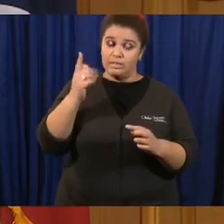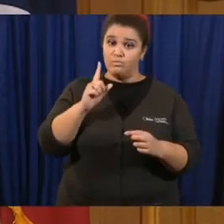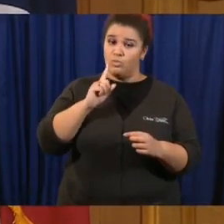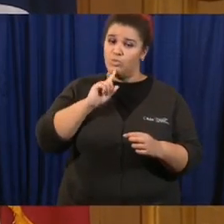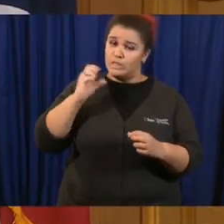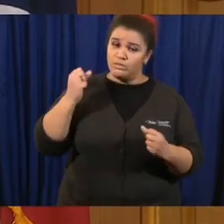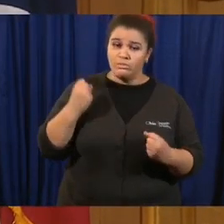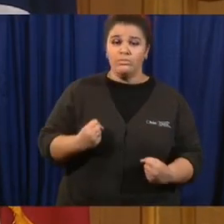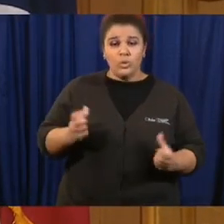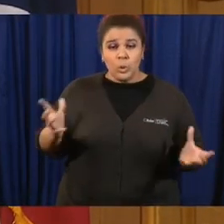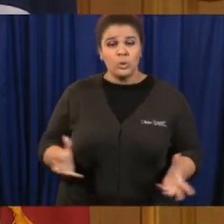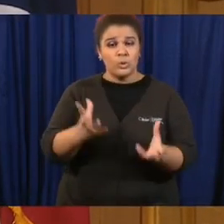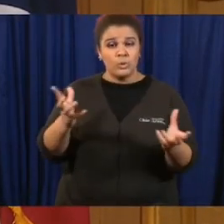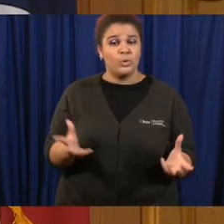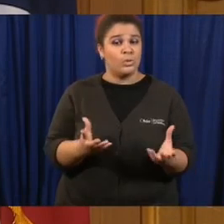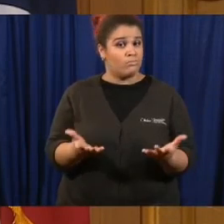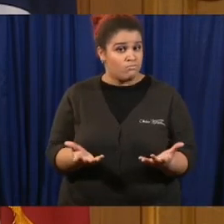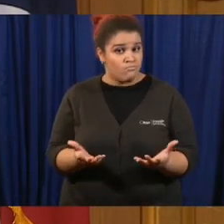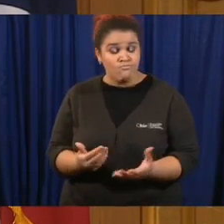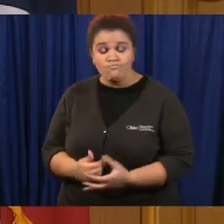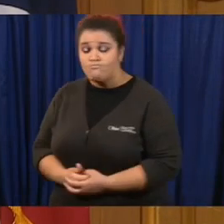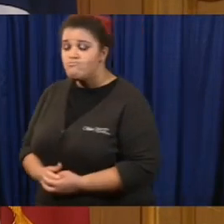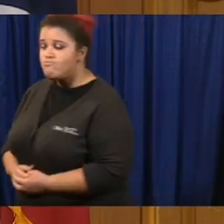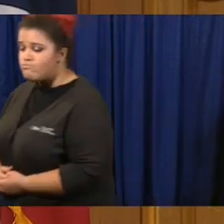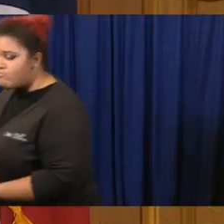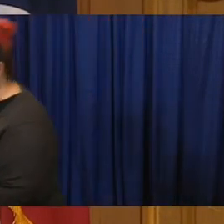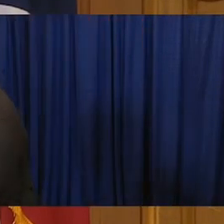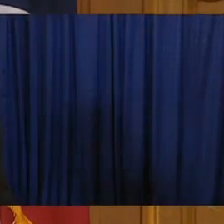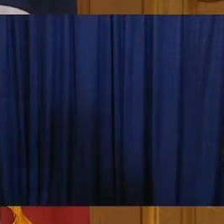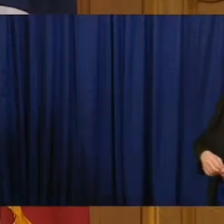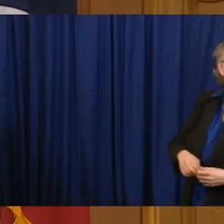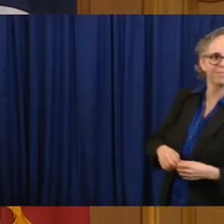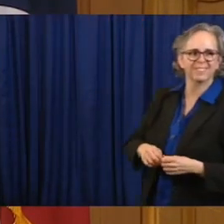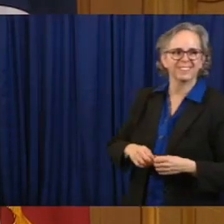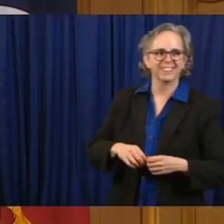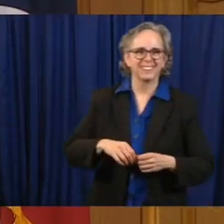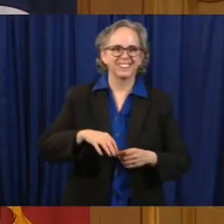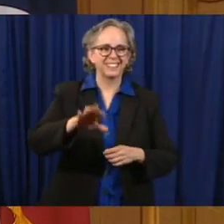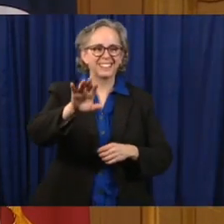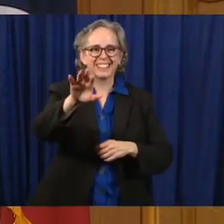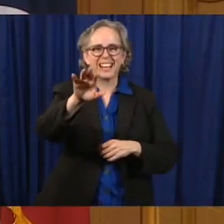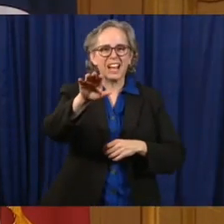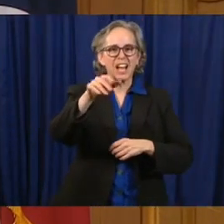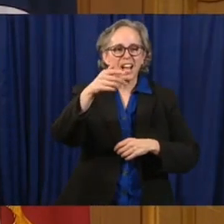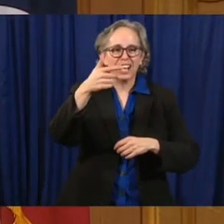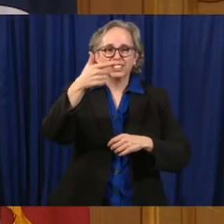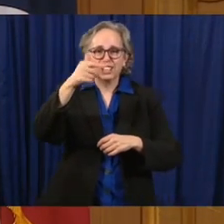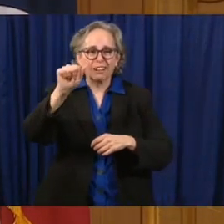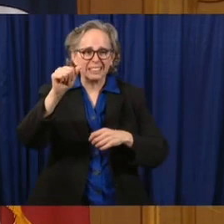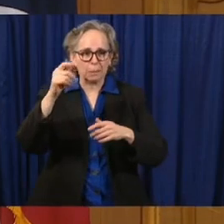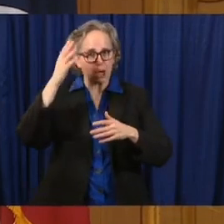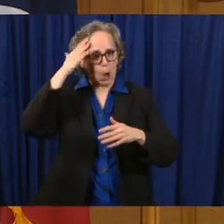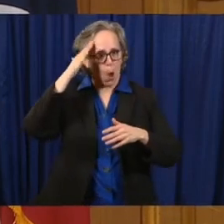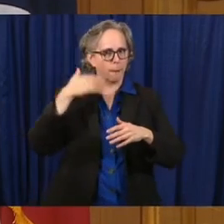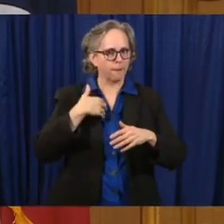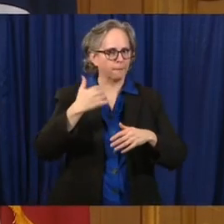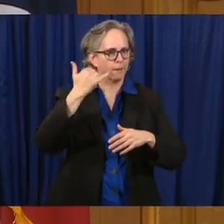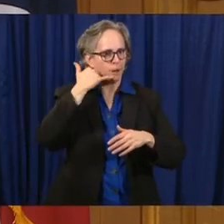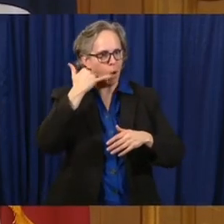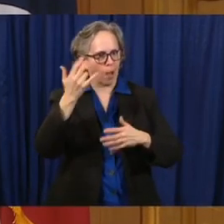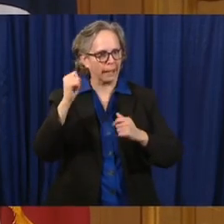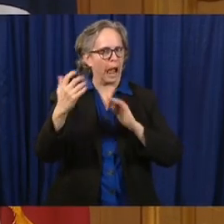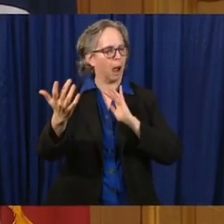think every member of the General Assembly has my cell phone and my email, so they can certainly have no trouble reaching me, and they do, and I